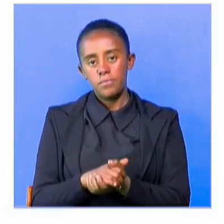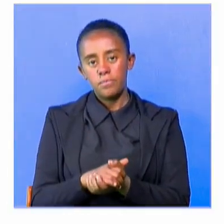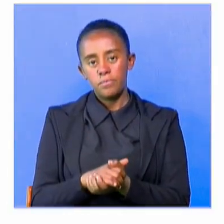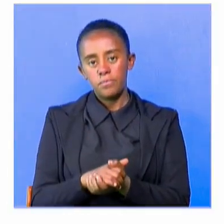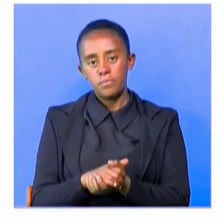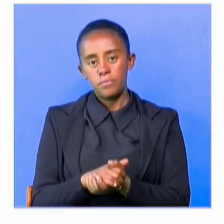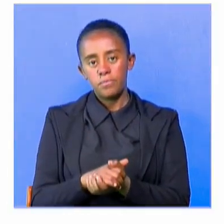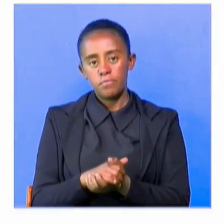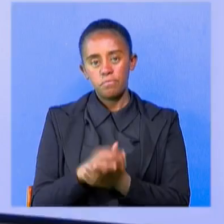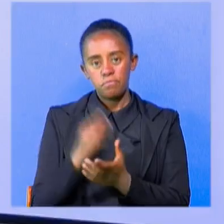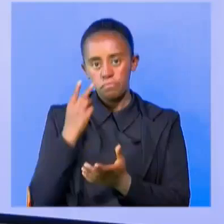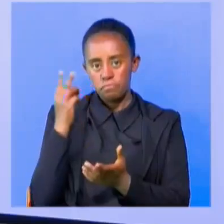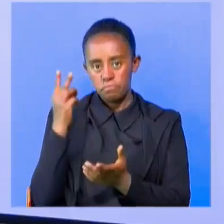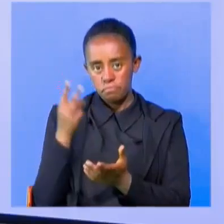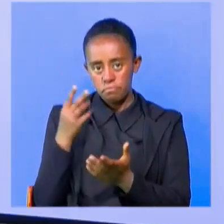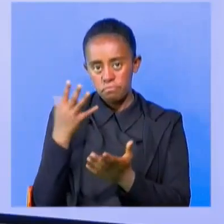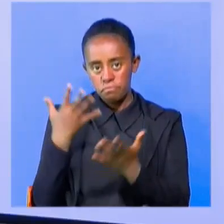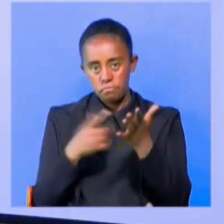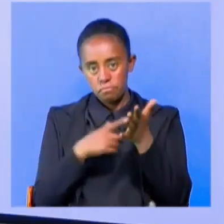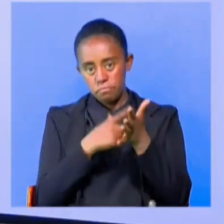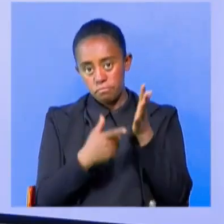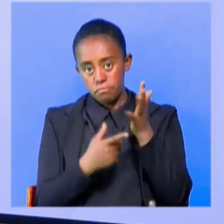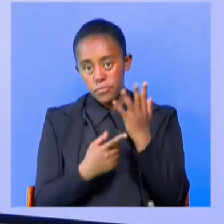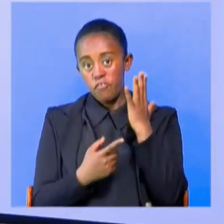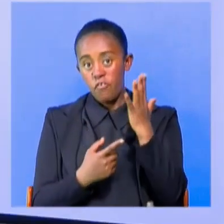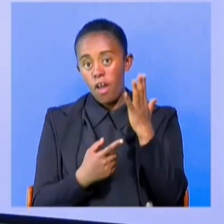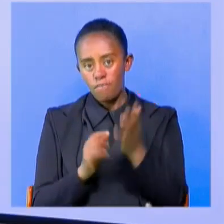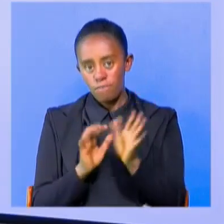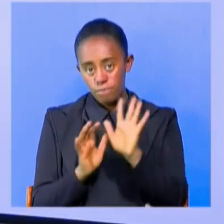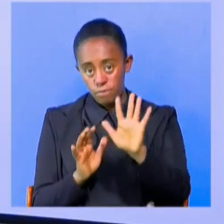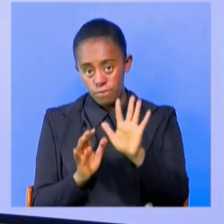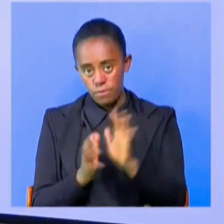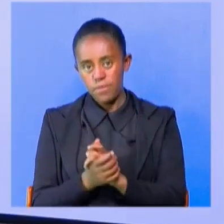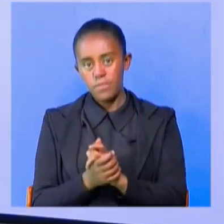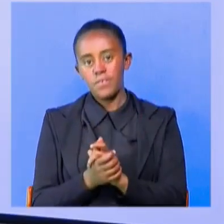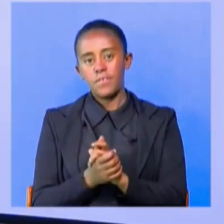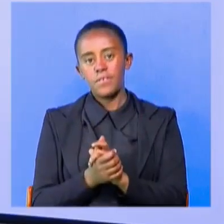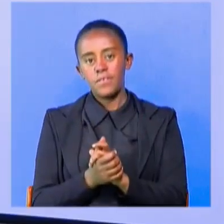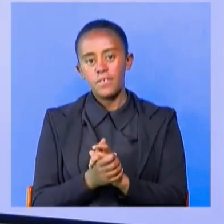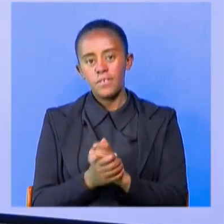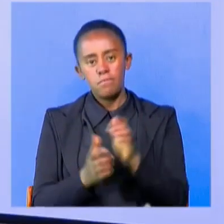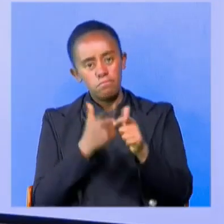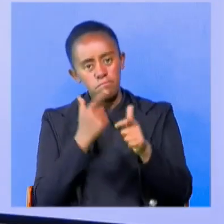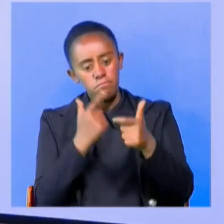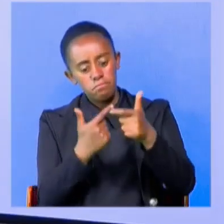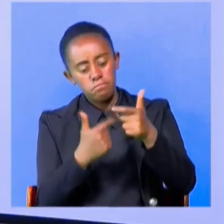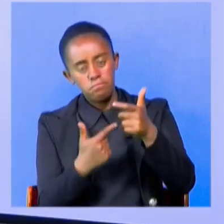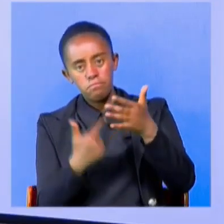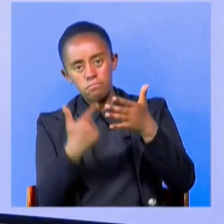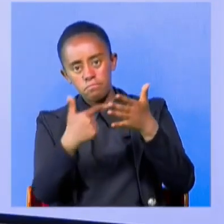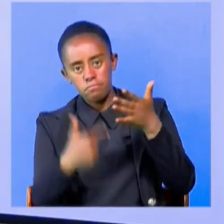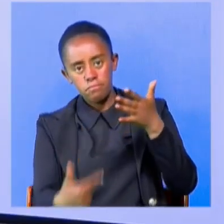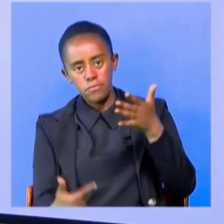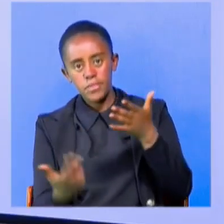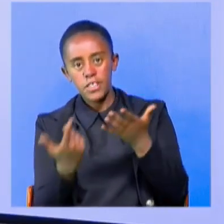Let us look at these 5 sentences. You see, in every sentence, in every active